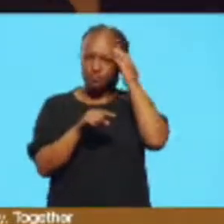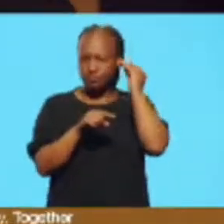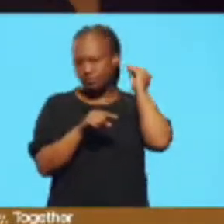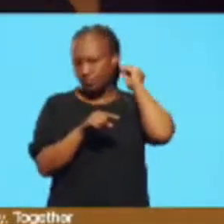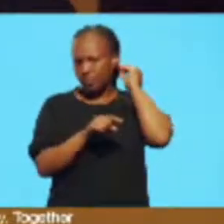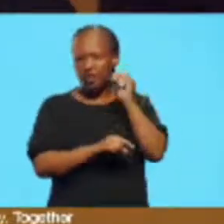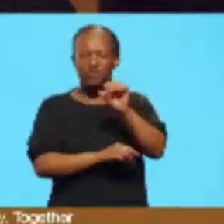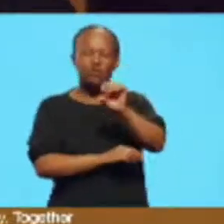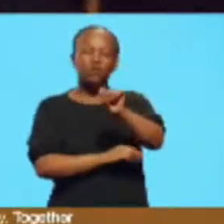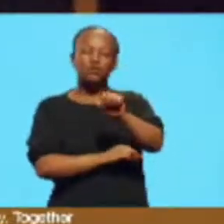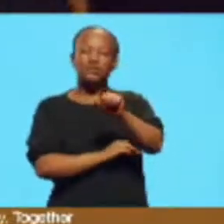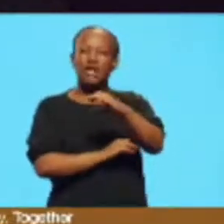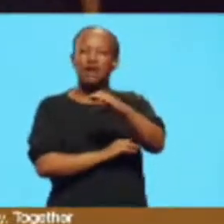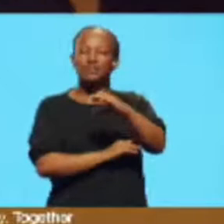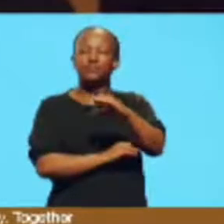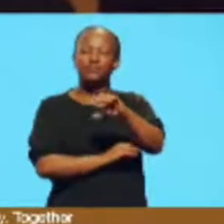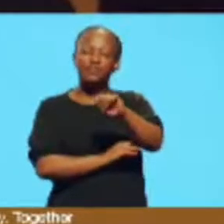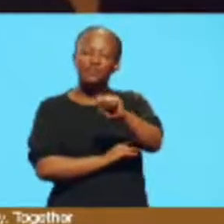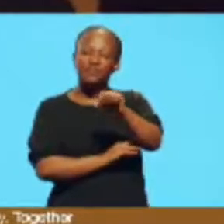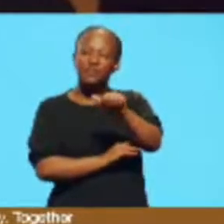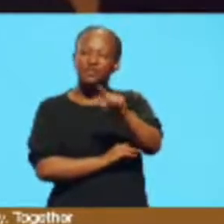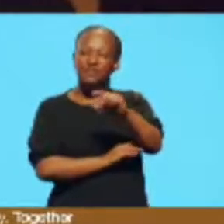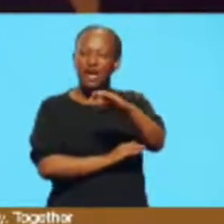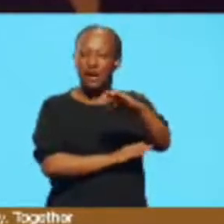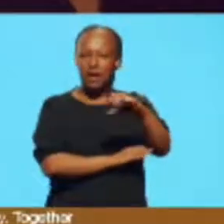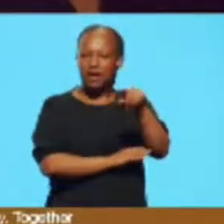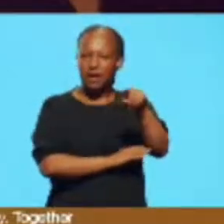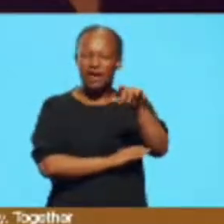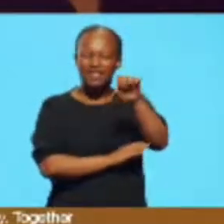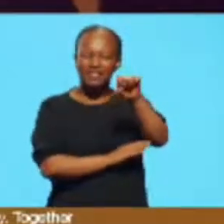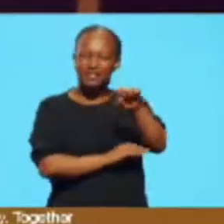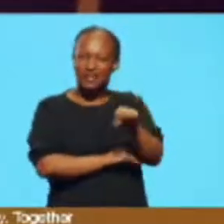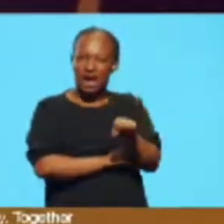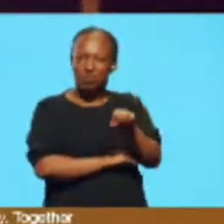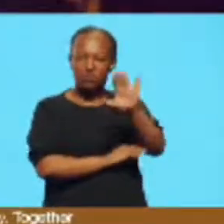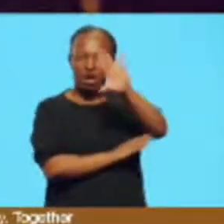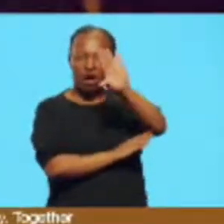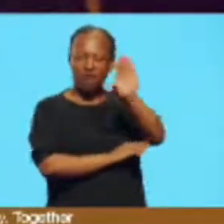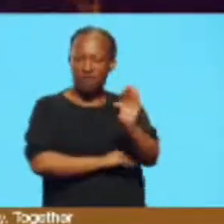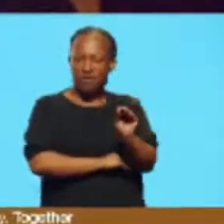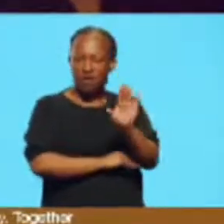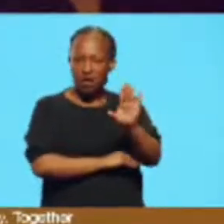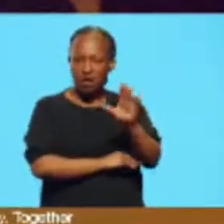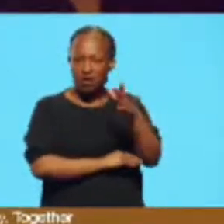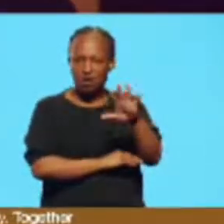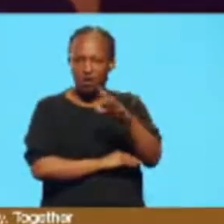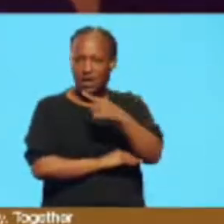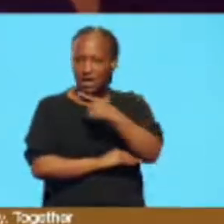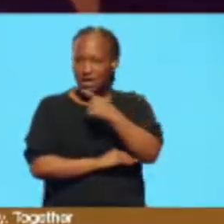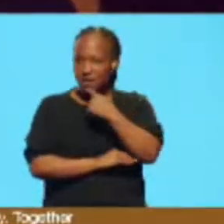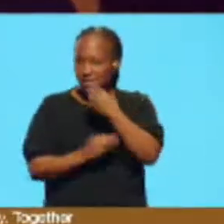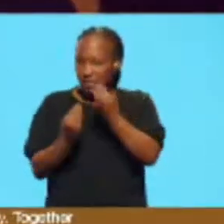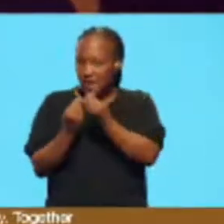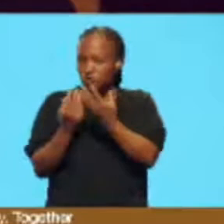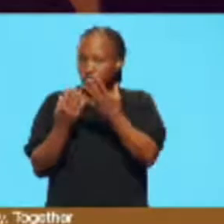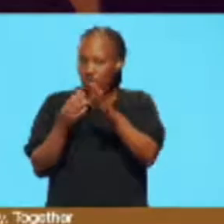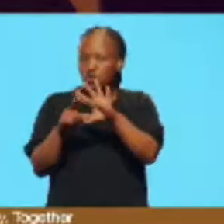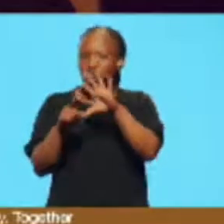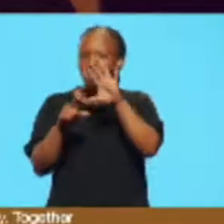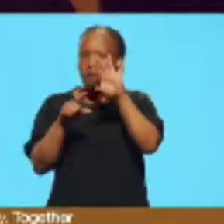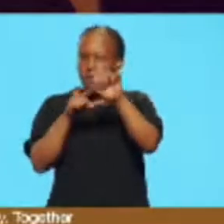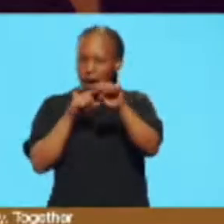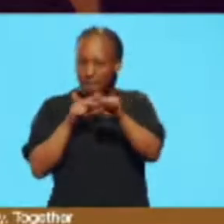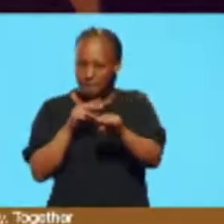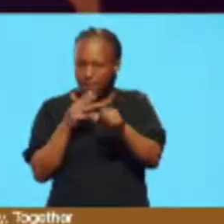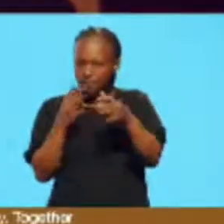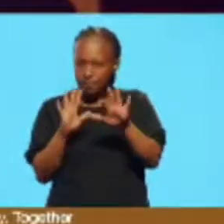Africa and how that impacts in terms of that generation, the trends that we are matching up. The second area